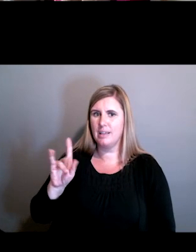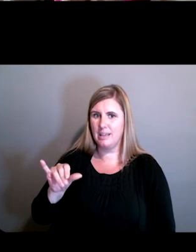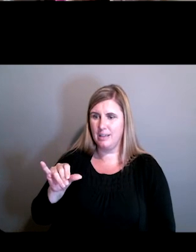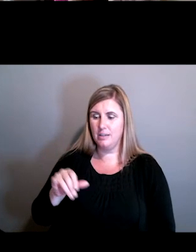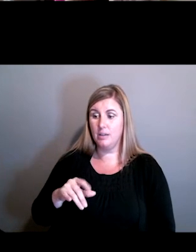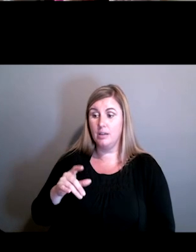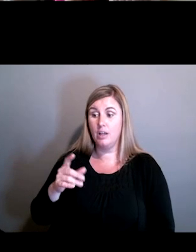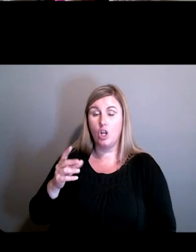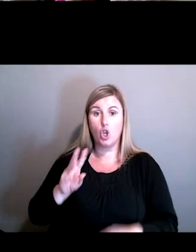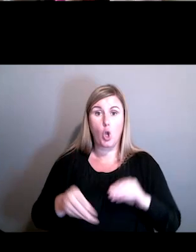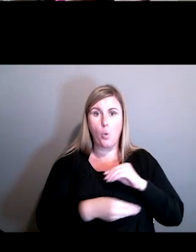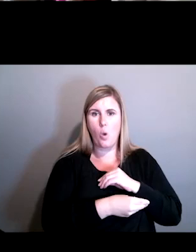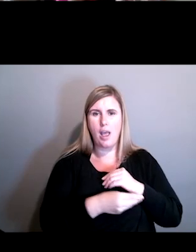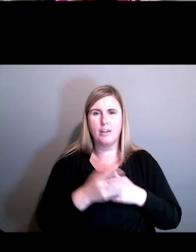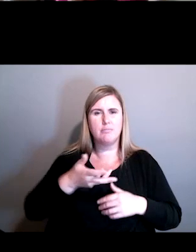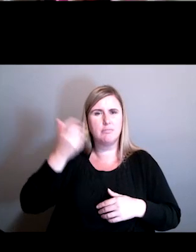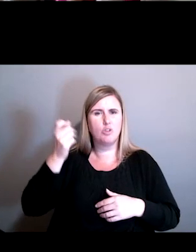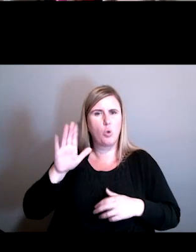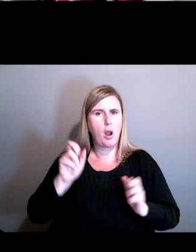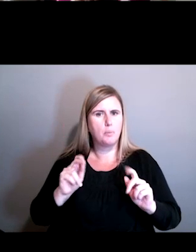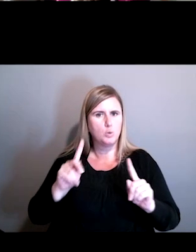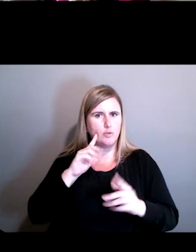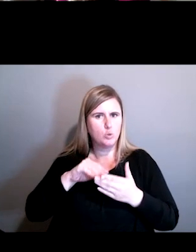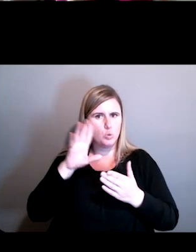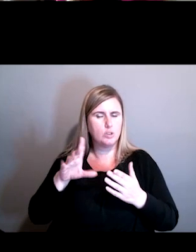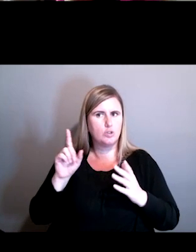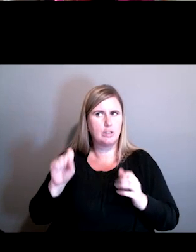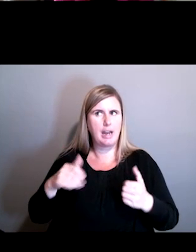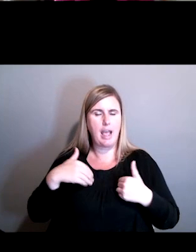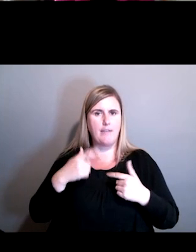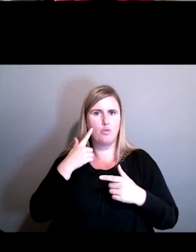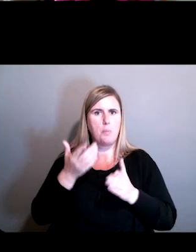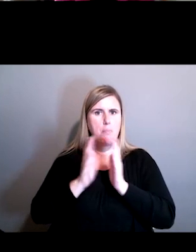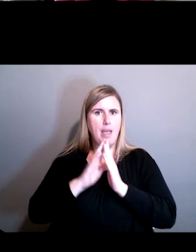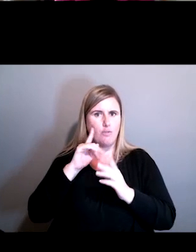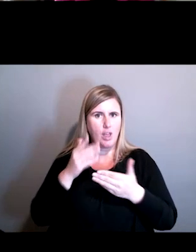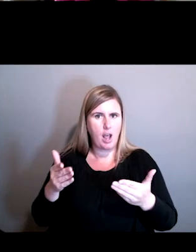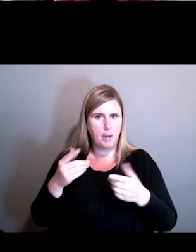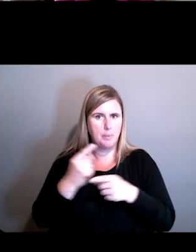opportunities that student has to mand for that item appropriately.